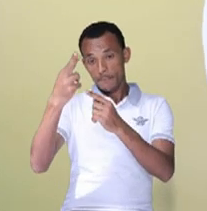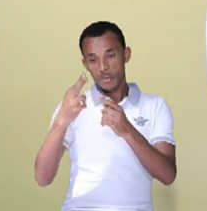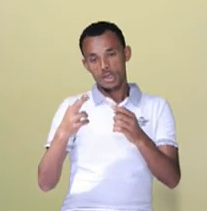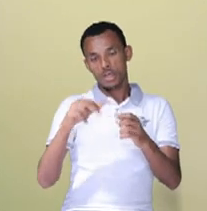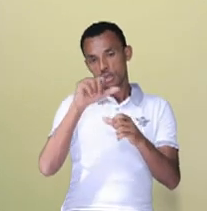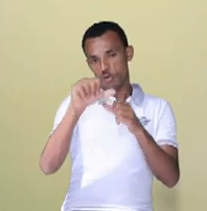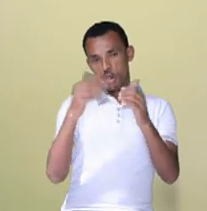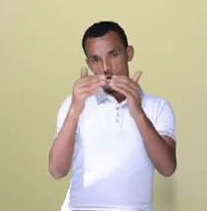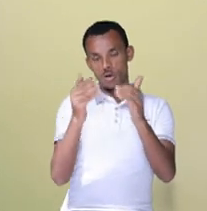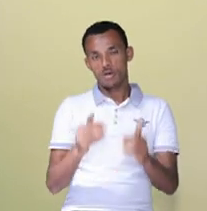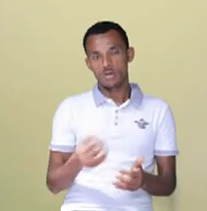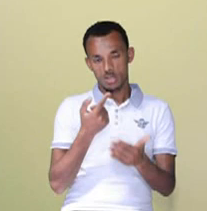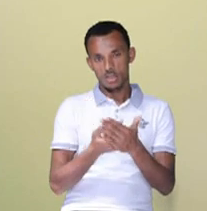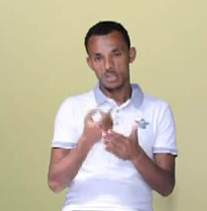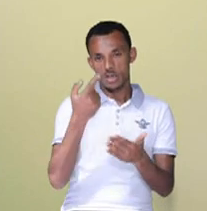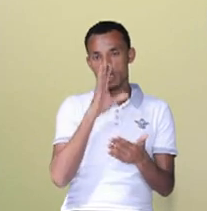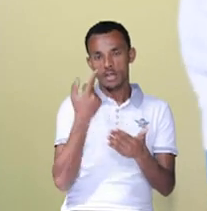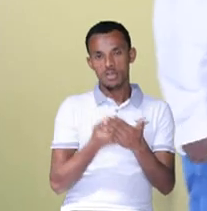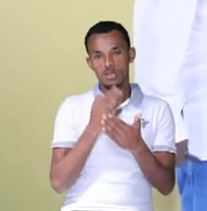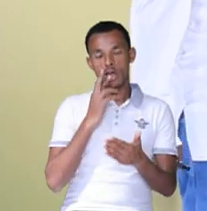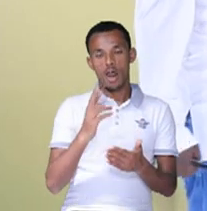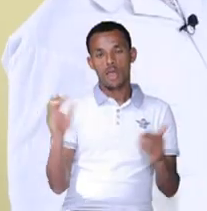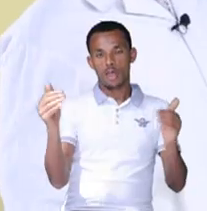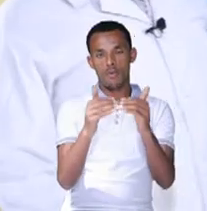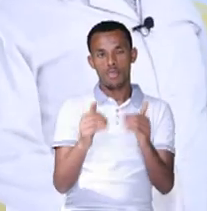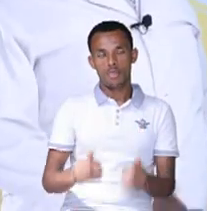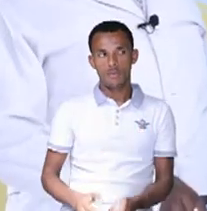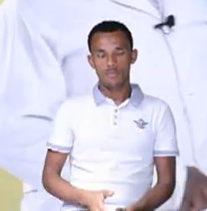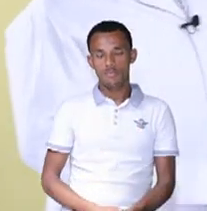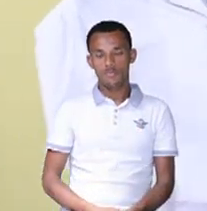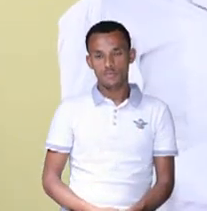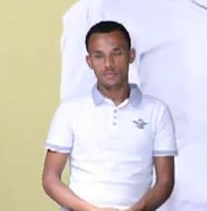They are equal. Again, this and this are equivalent.